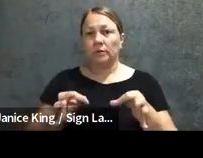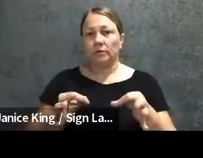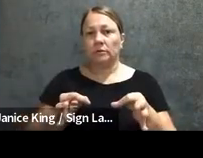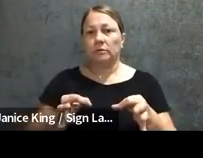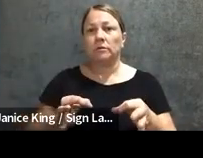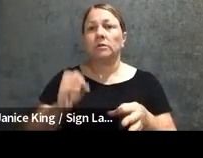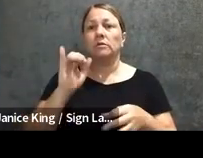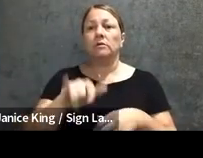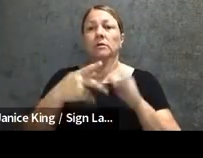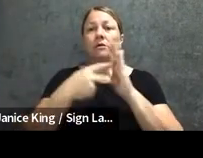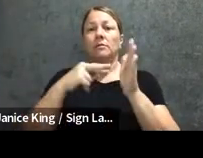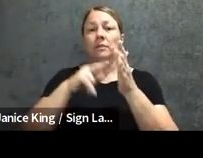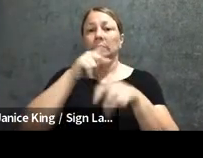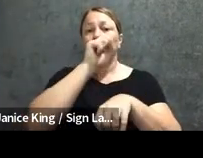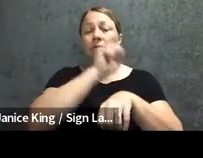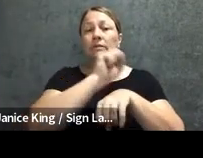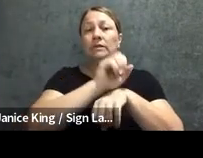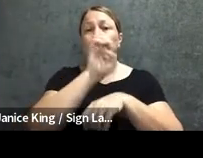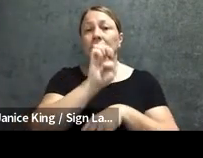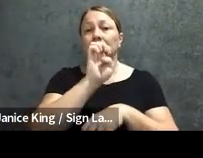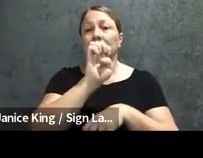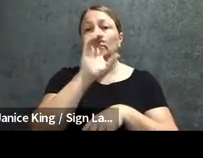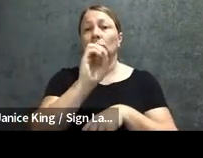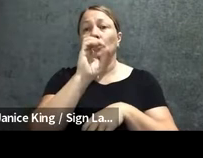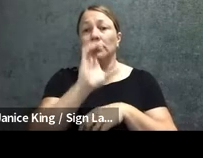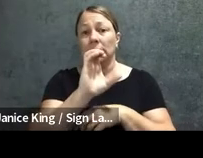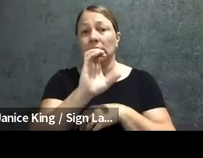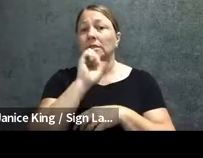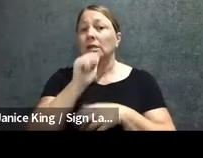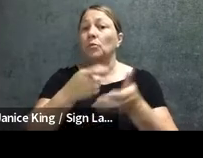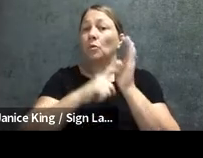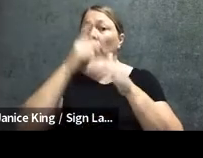generally EEOC takes the position that it's not required under the ADA.